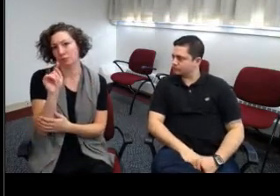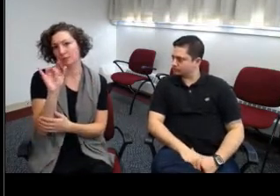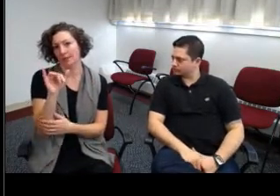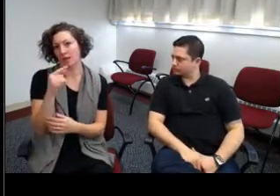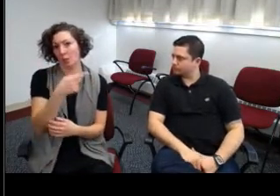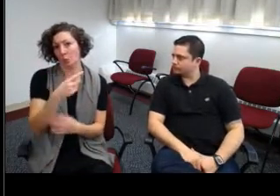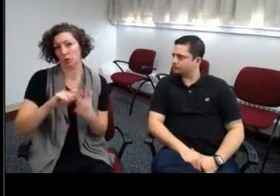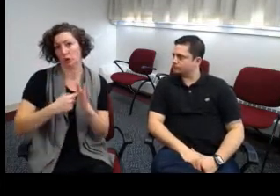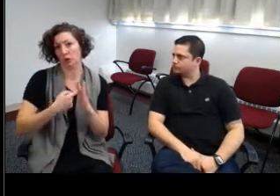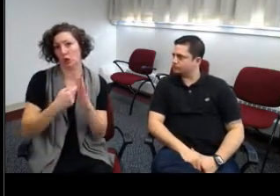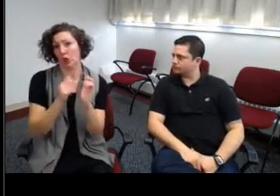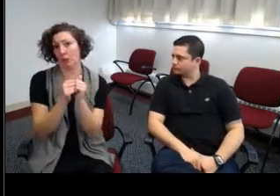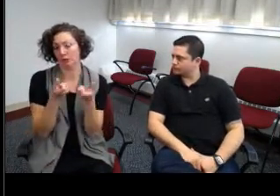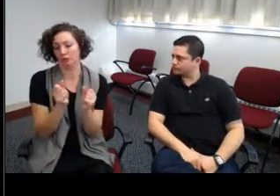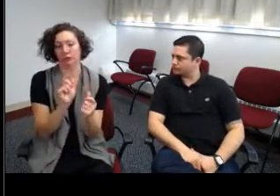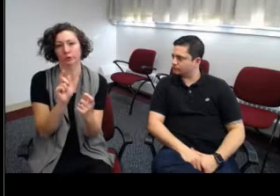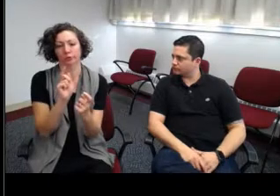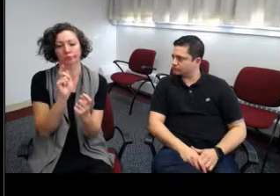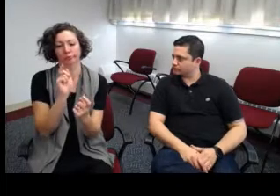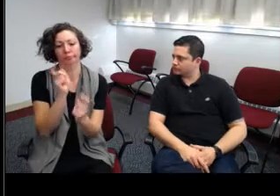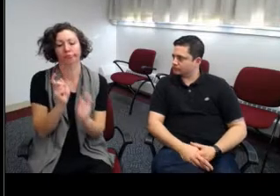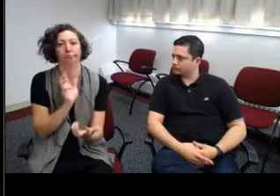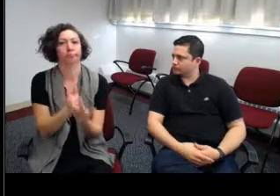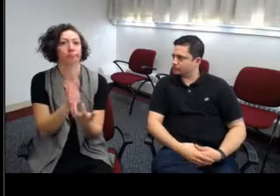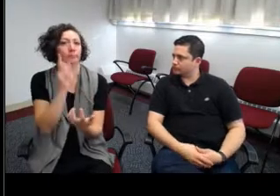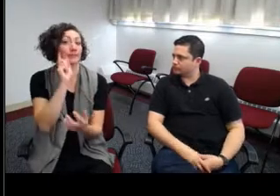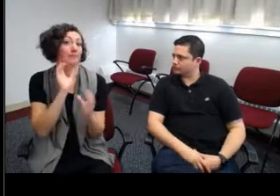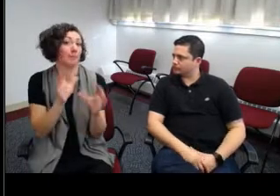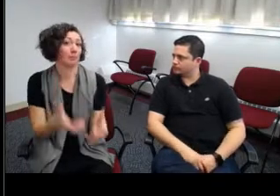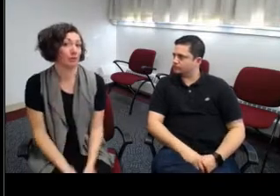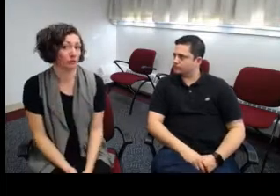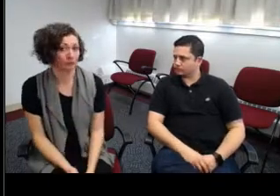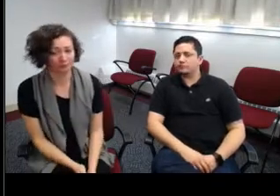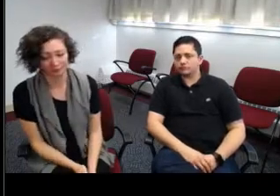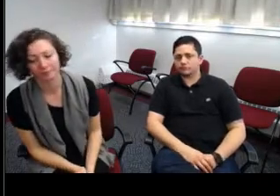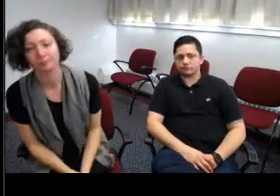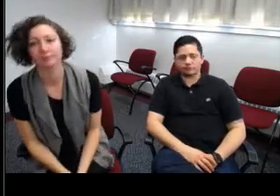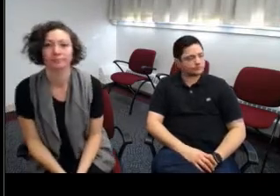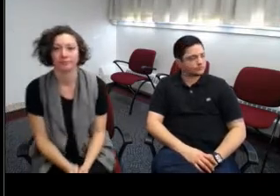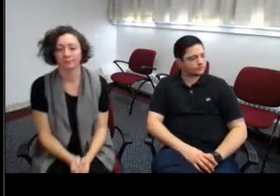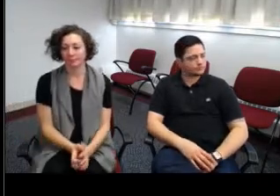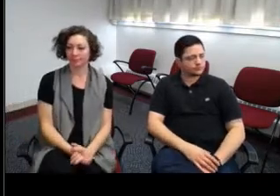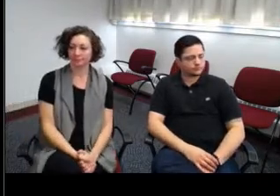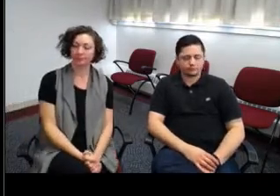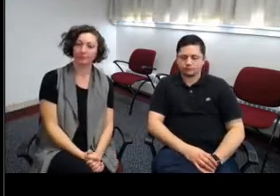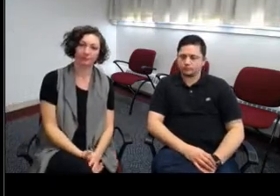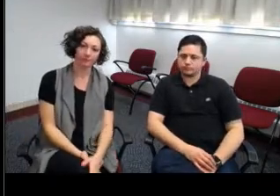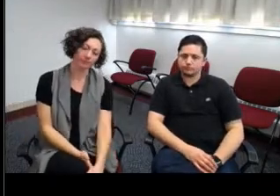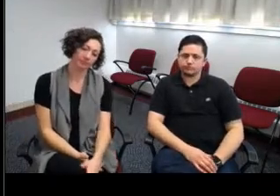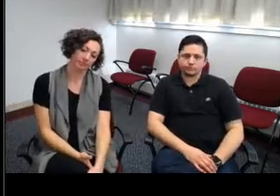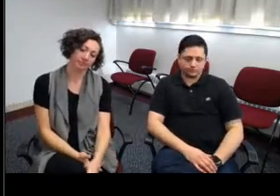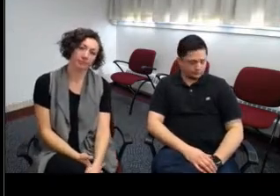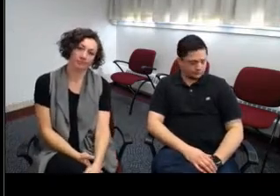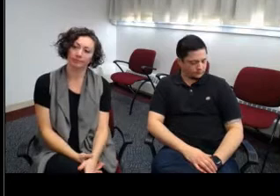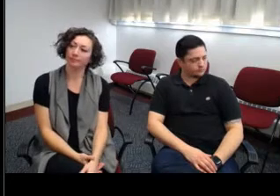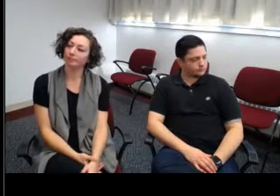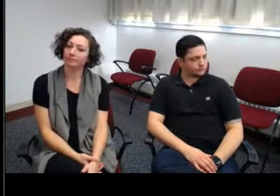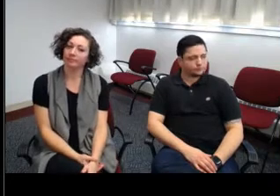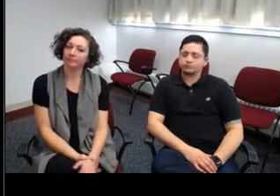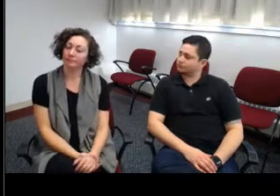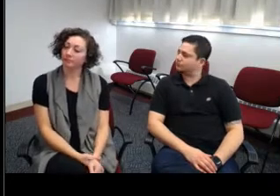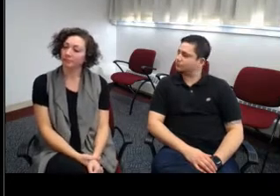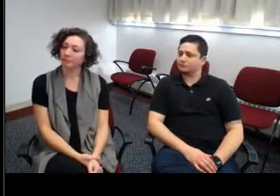those two, as far as EBTs, are the two that we're truly trying to employ and adapt for the deaf